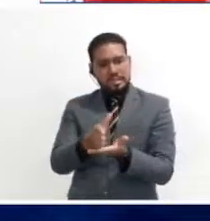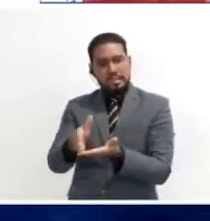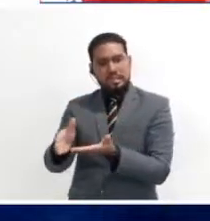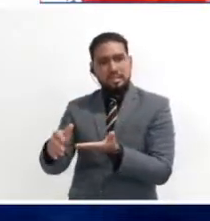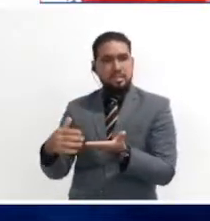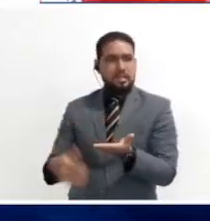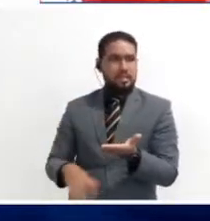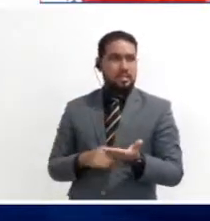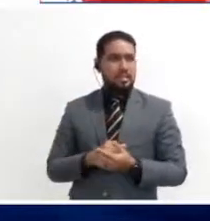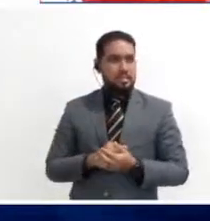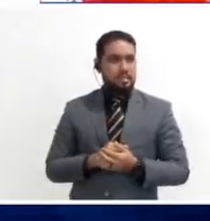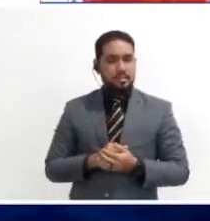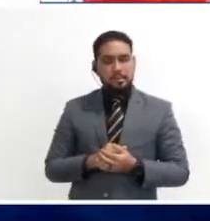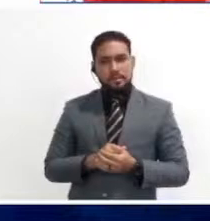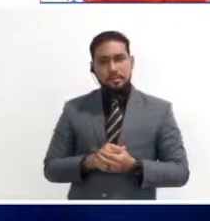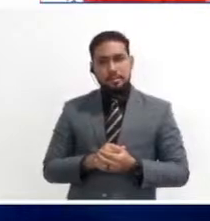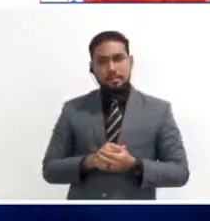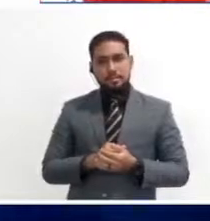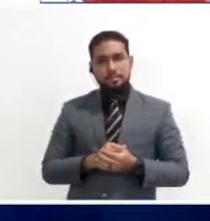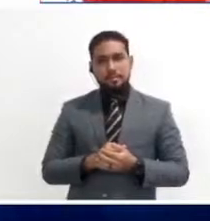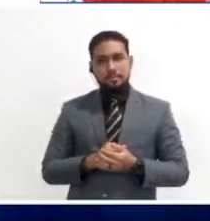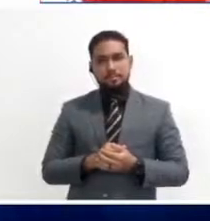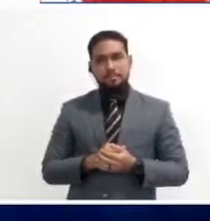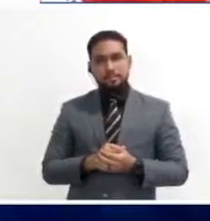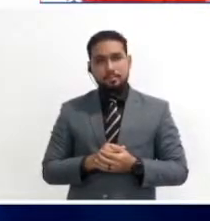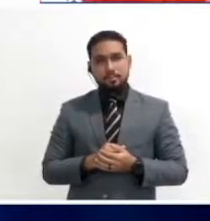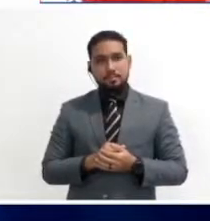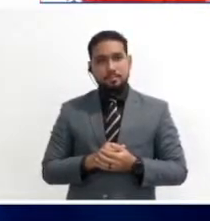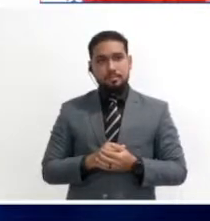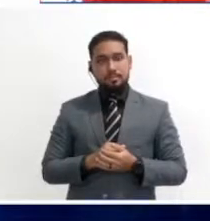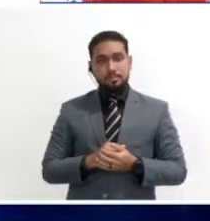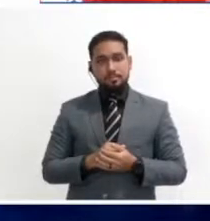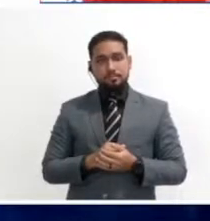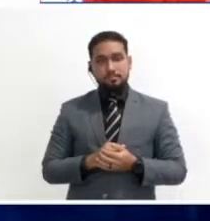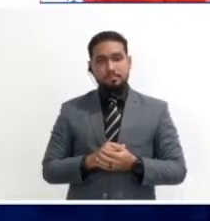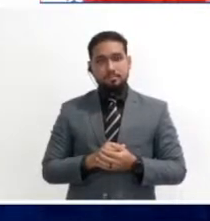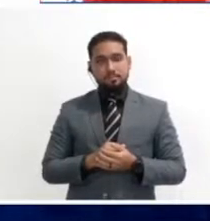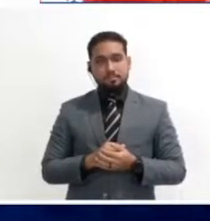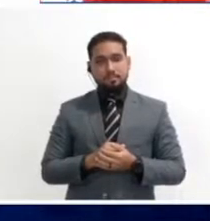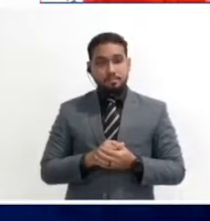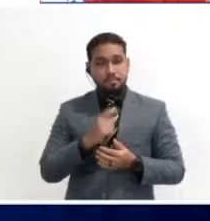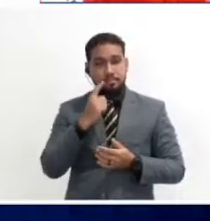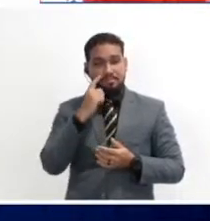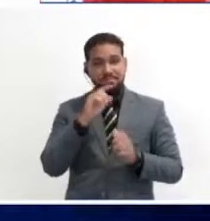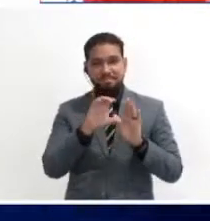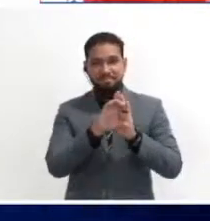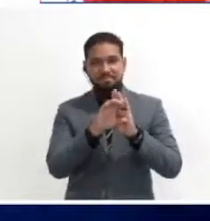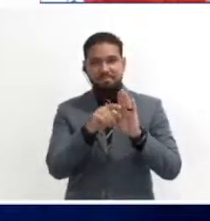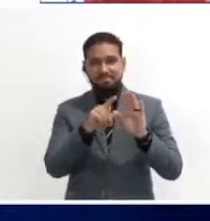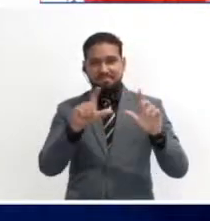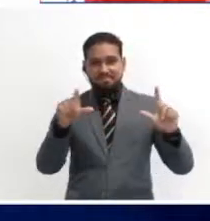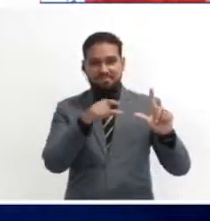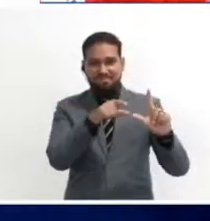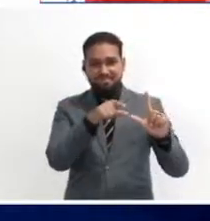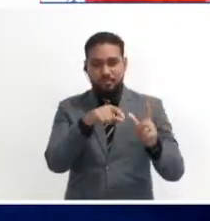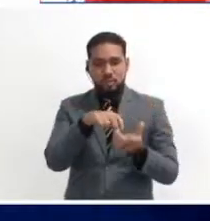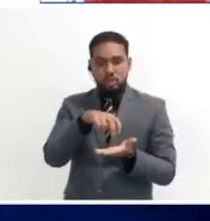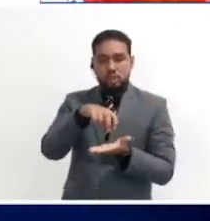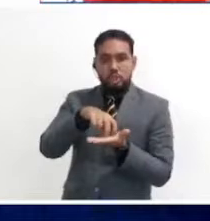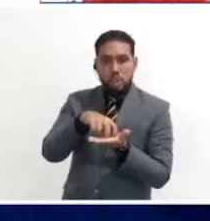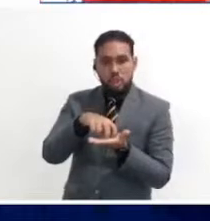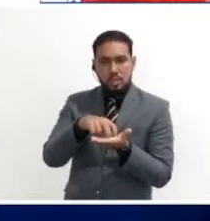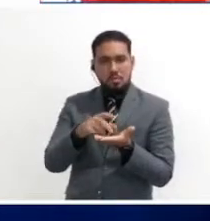So this is just images of a typical kind of substrate. This one's for a microprocessor.